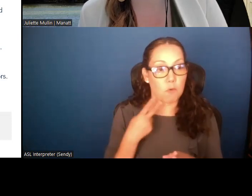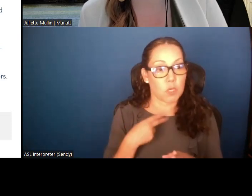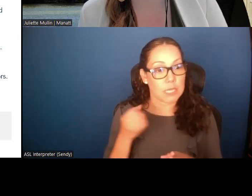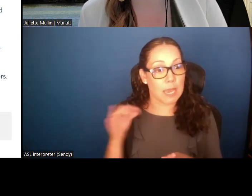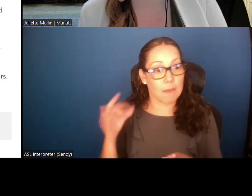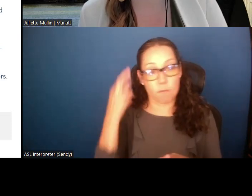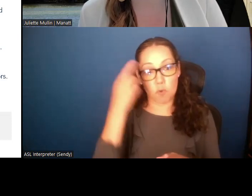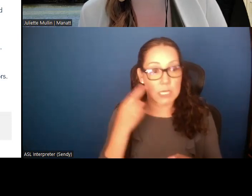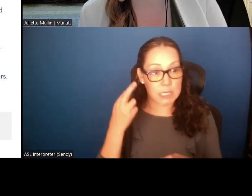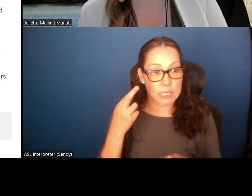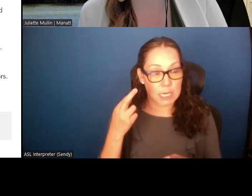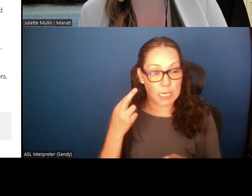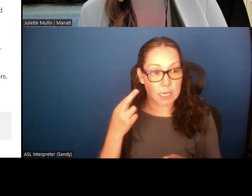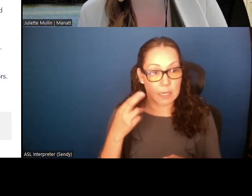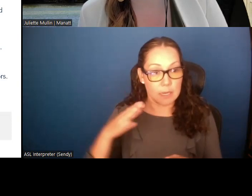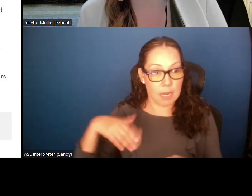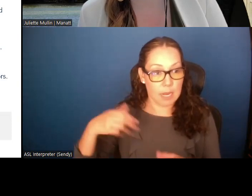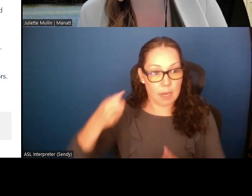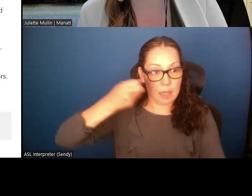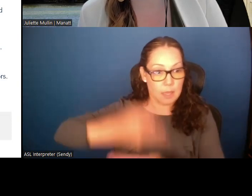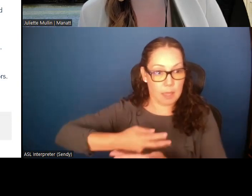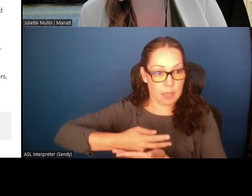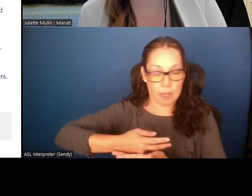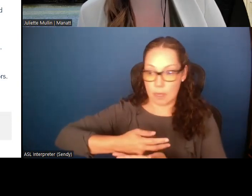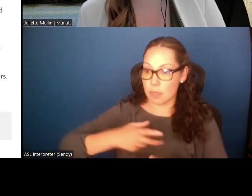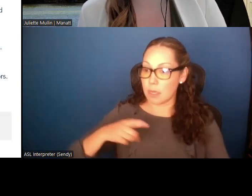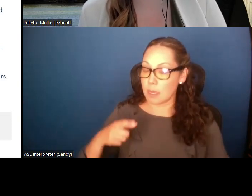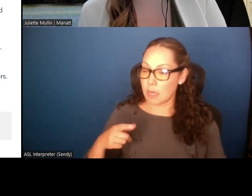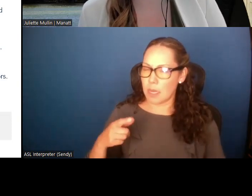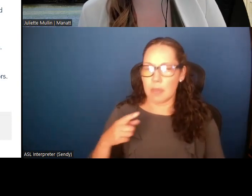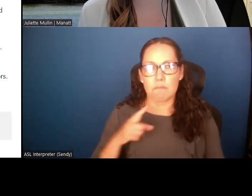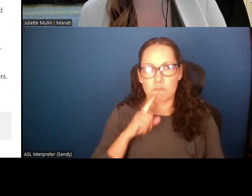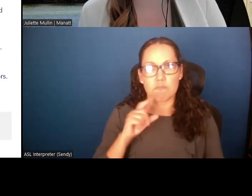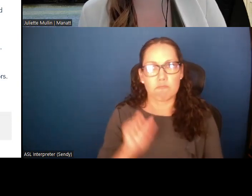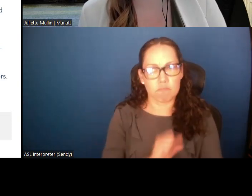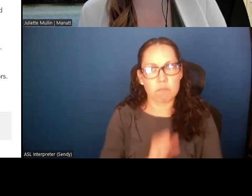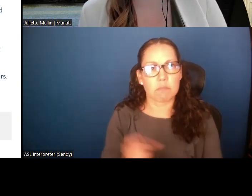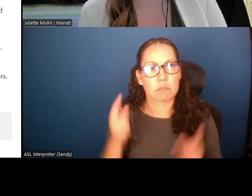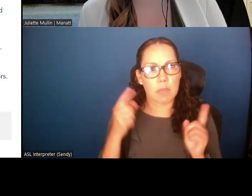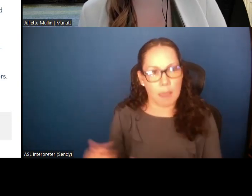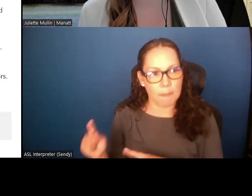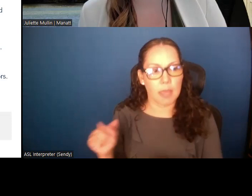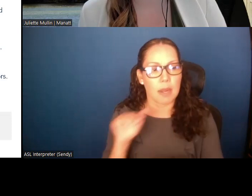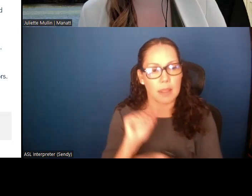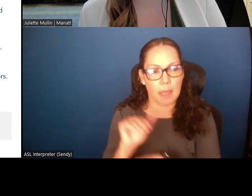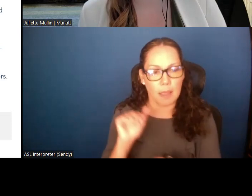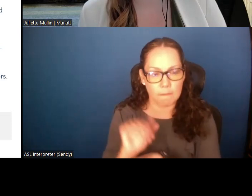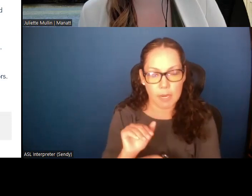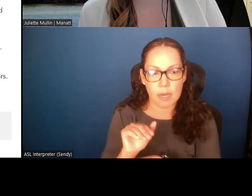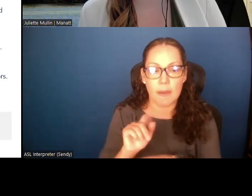have a visit. It was actually in the evening, but after the